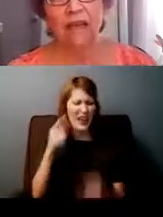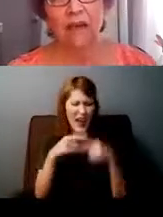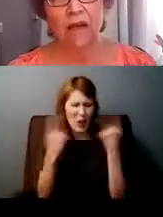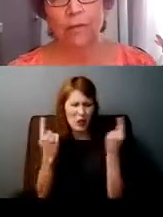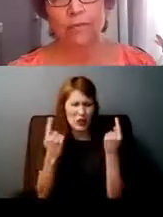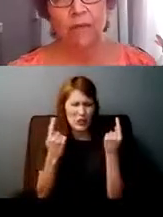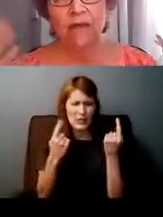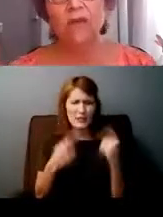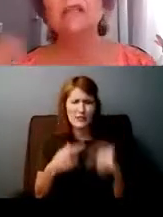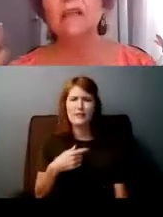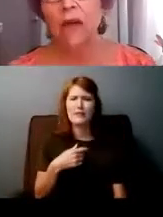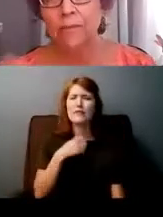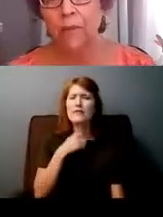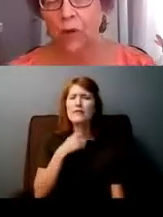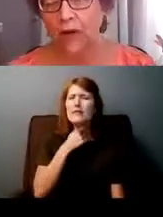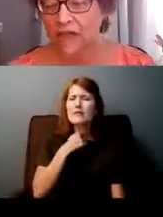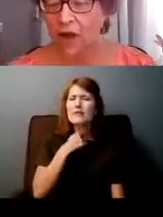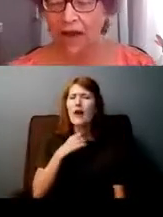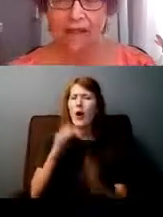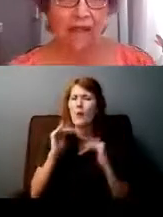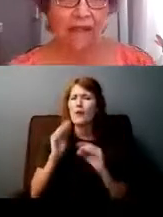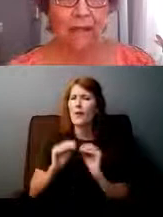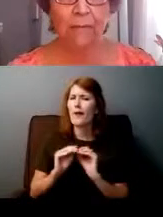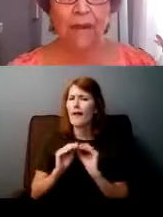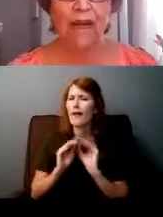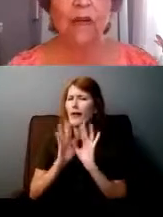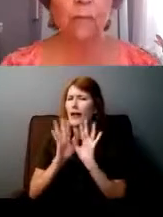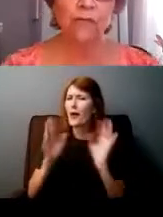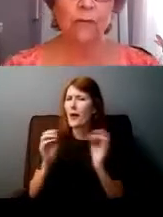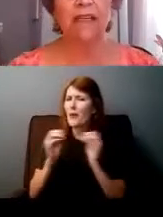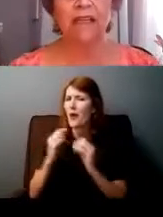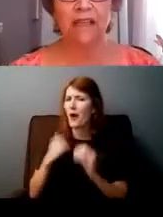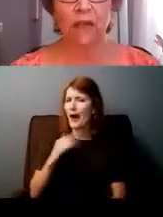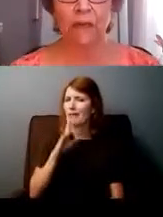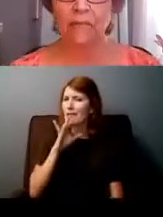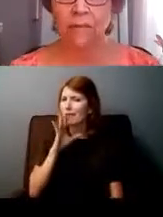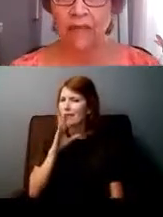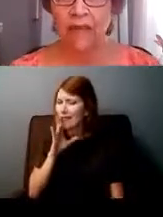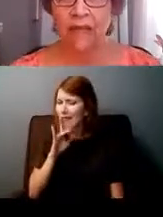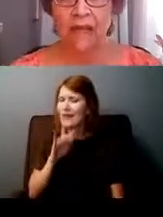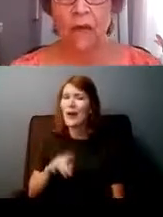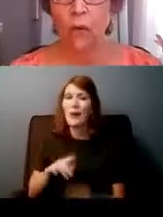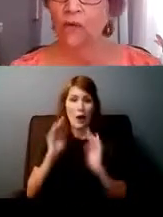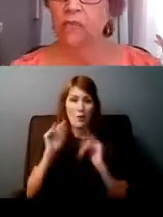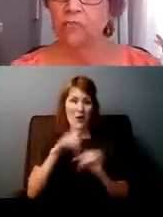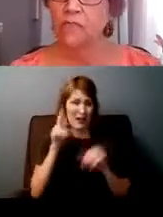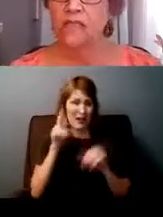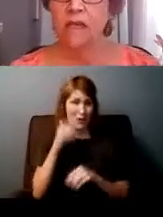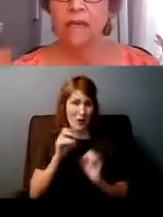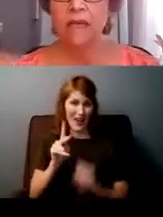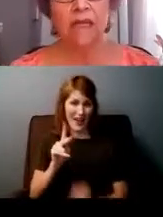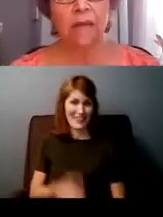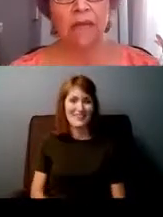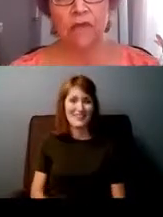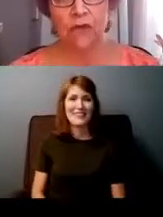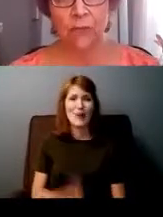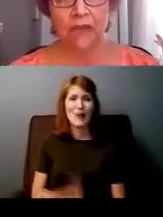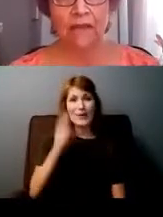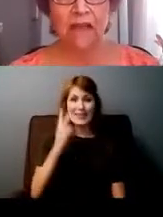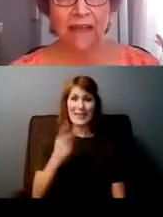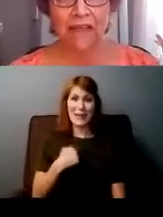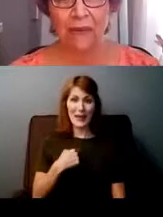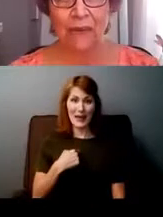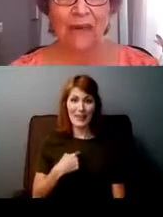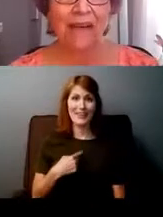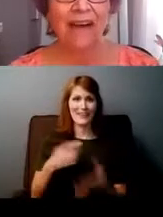And I hope it'll clear up the more I talk. But I hope everybody can hear me or see me be